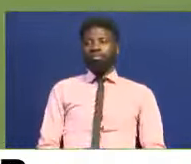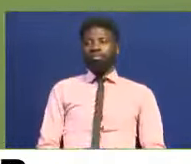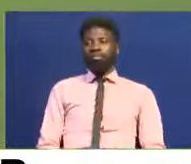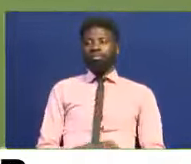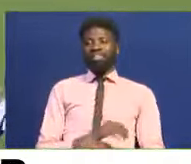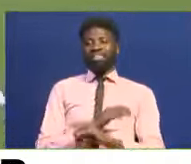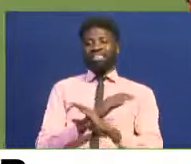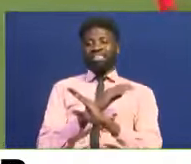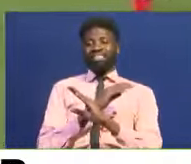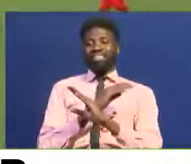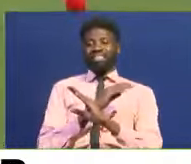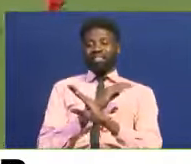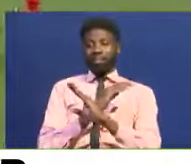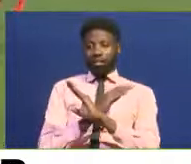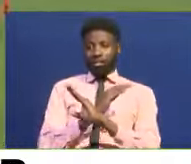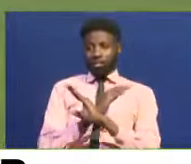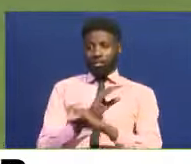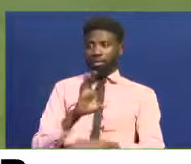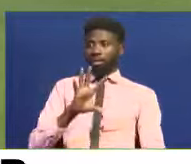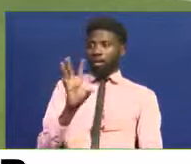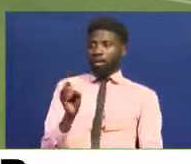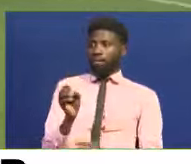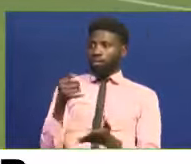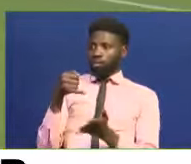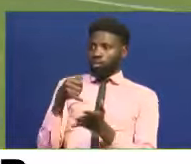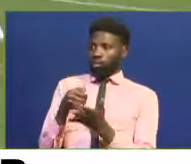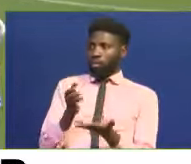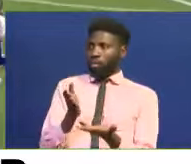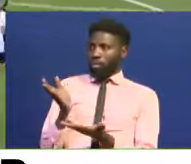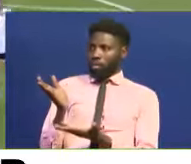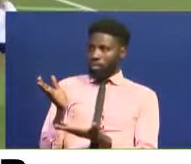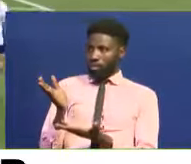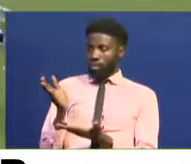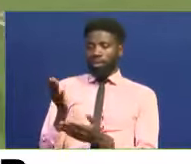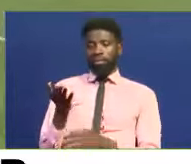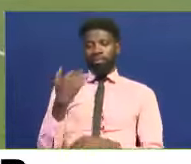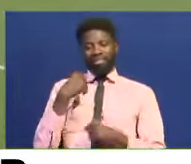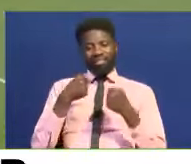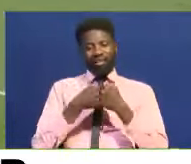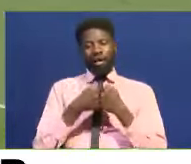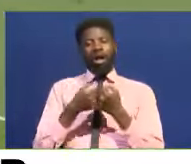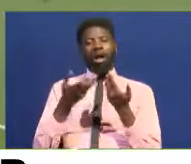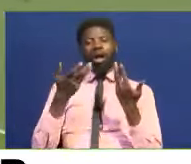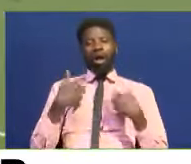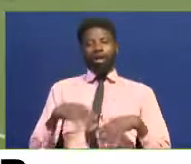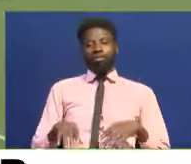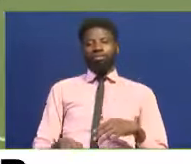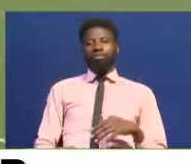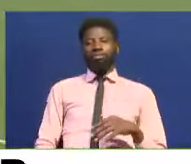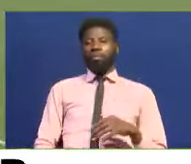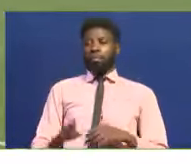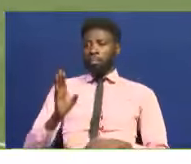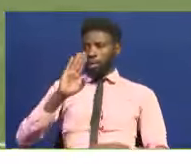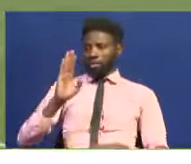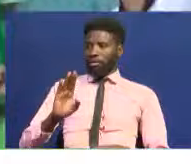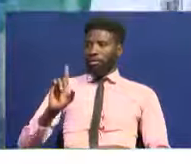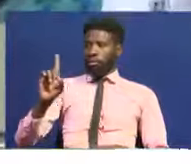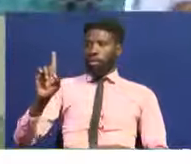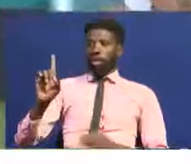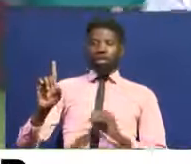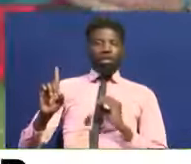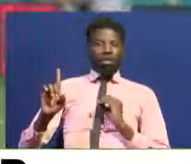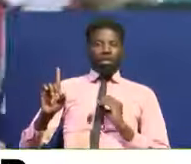one of the Africa representatives in the ongoing World Cup, lost their opening match after losing 1-0 to Brazil.